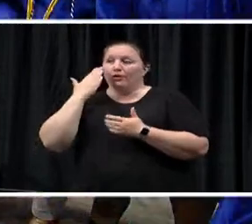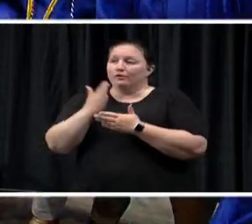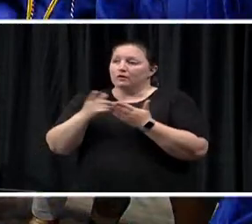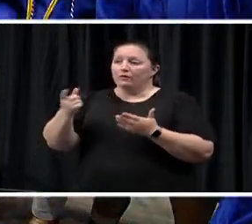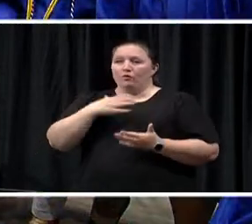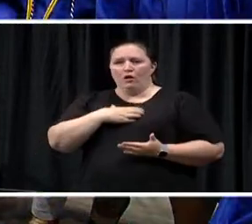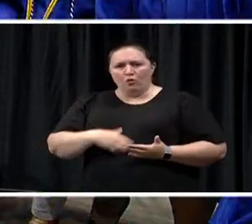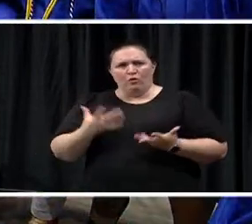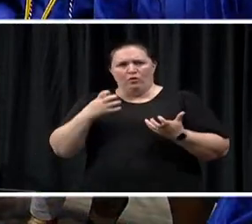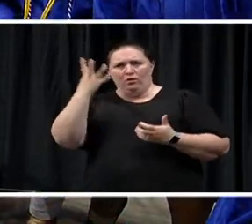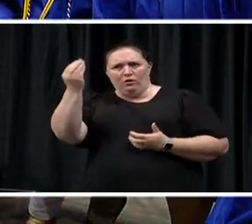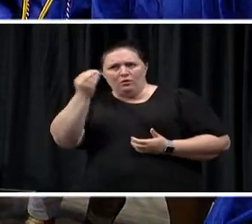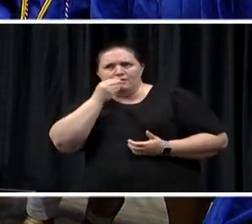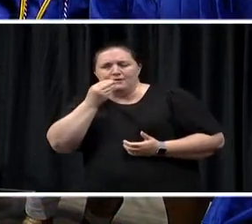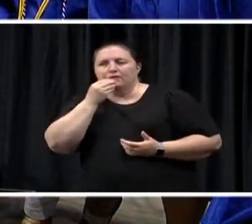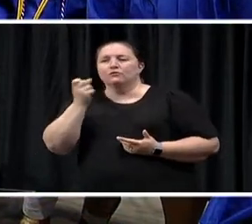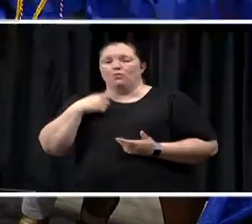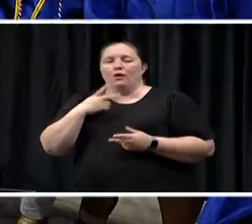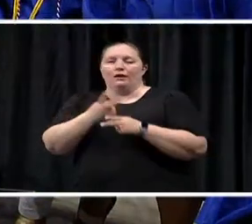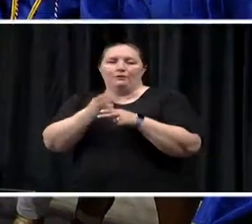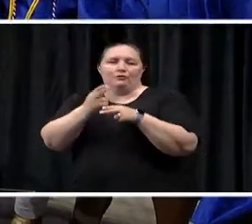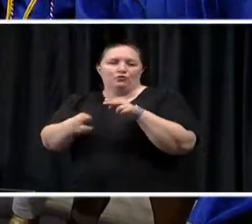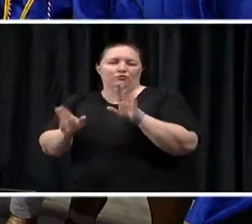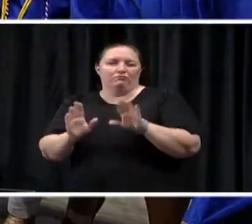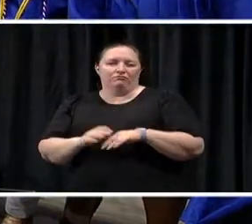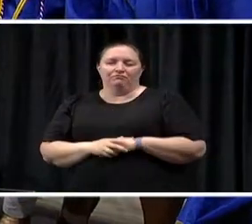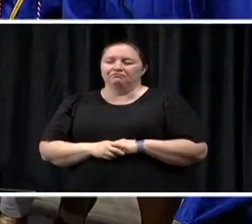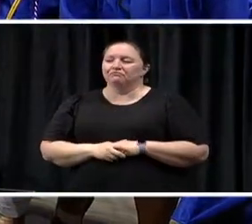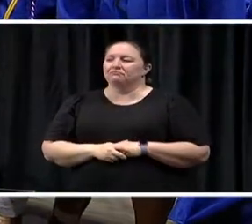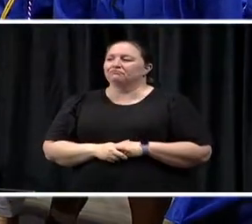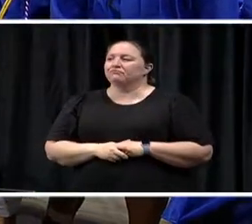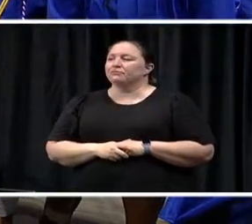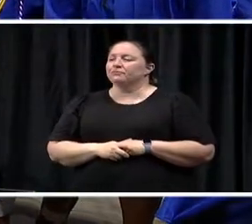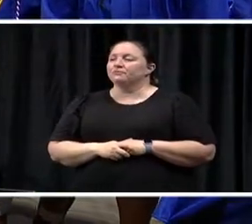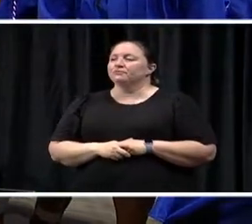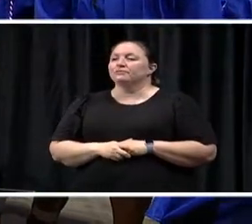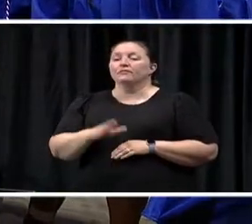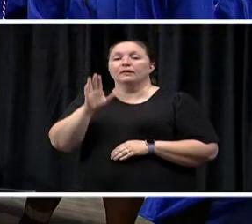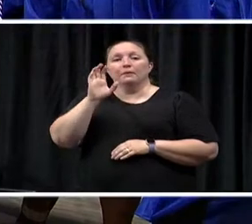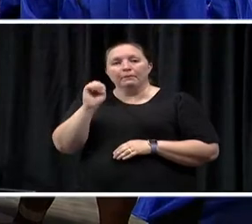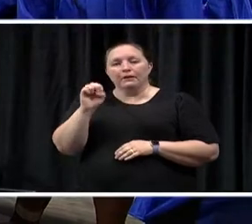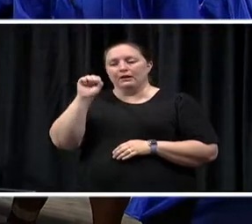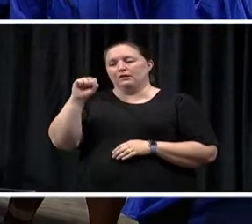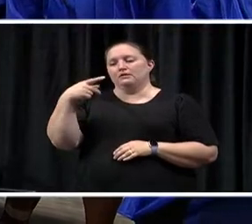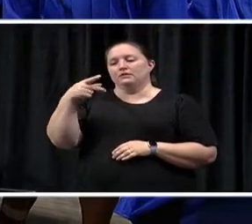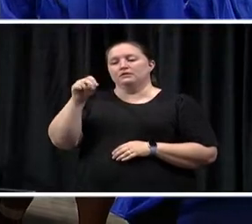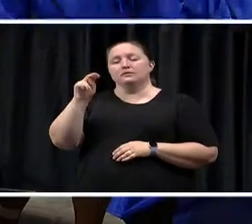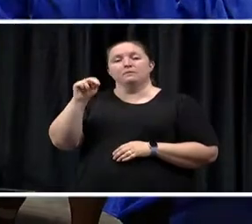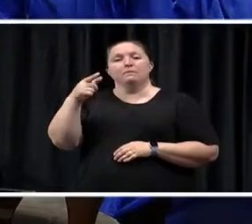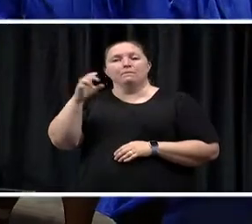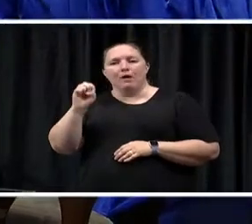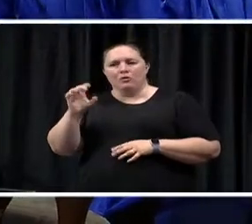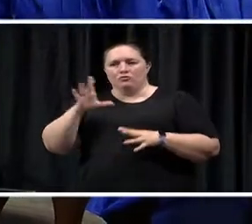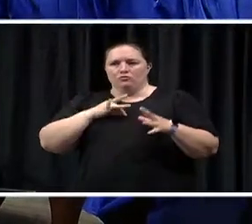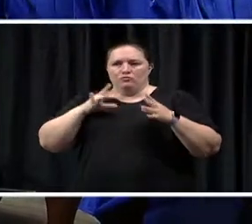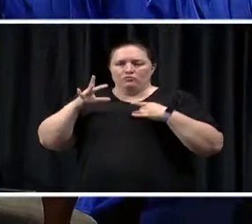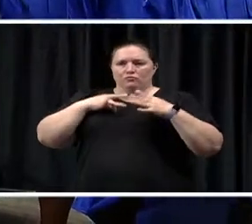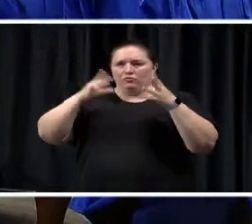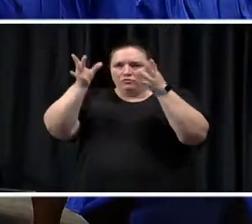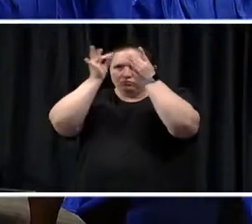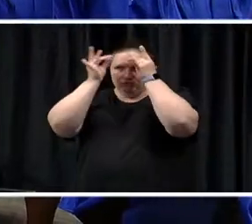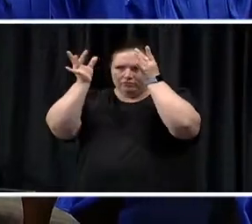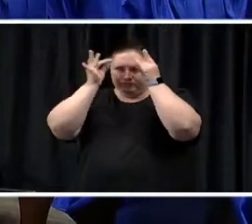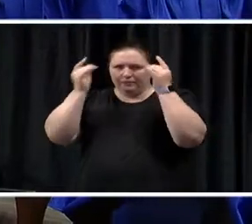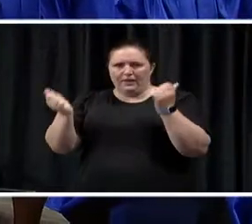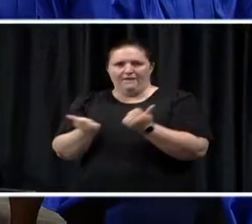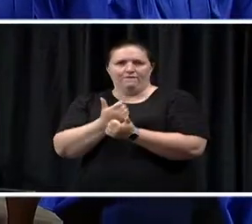to celebrate, so I'll keep this short and sweet. I'll lead by telling you to be a sponge. Soak it all in.